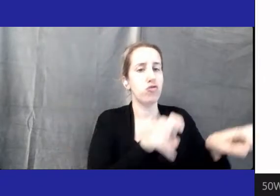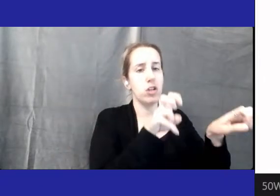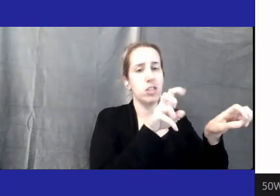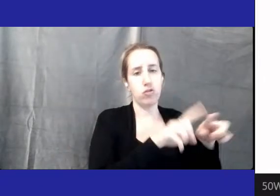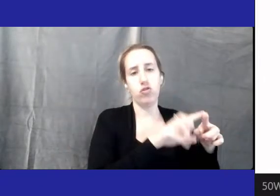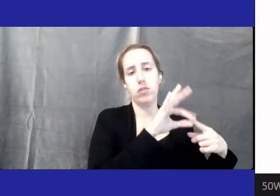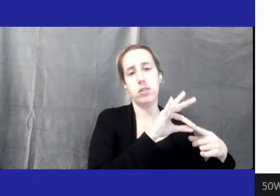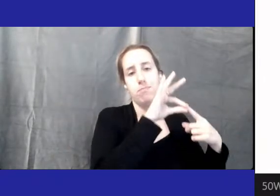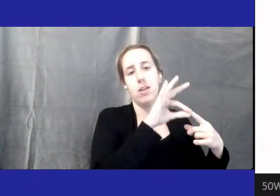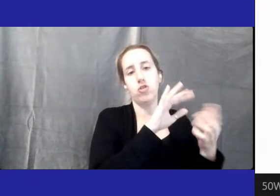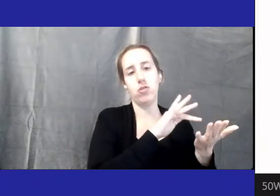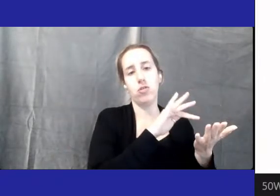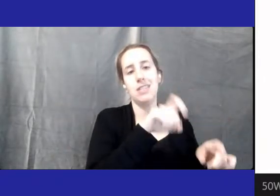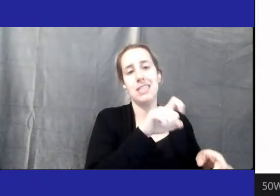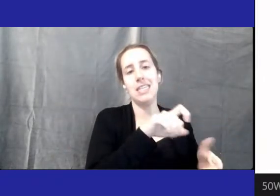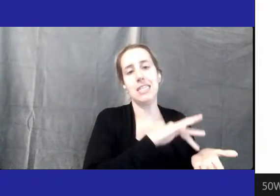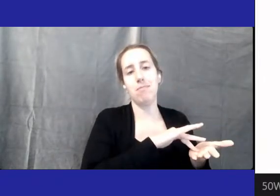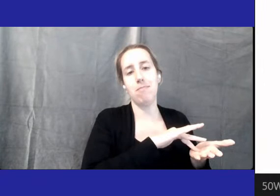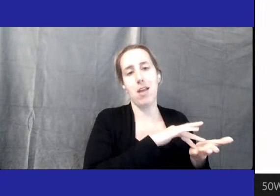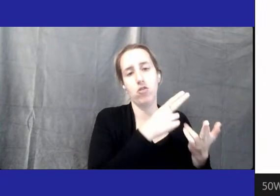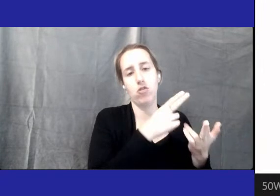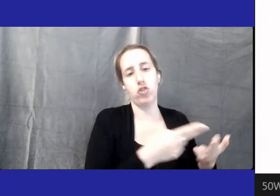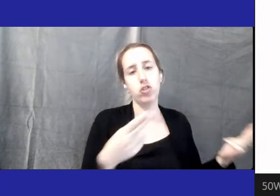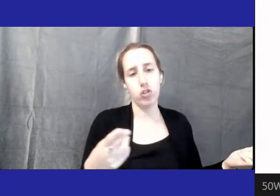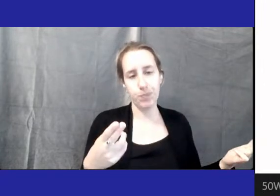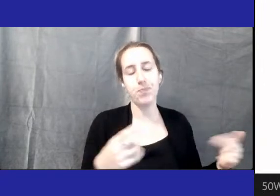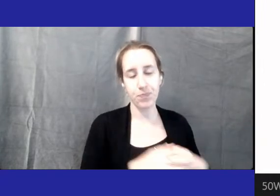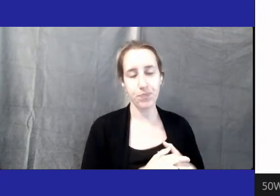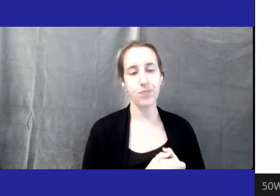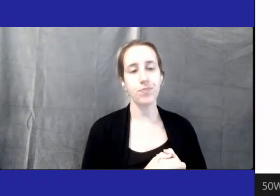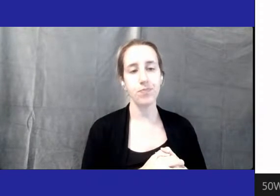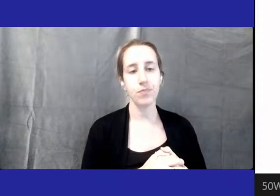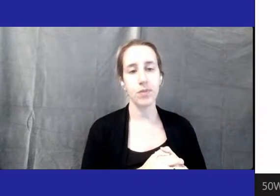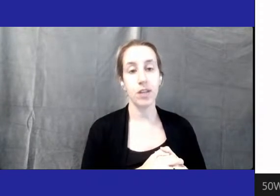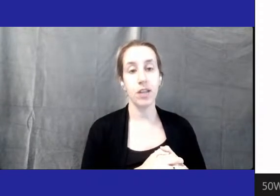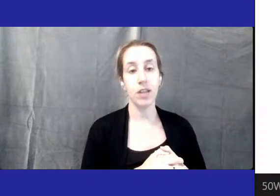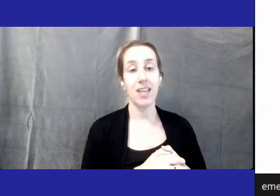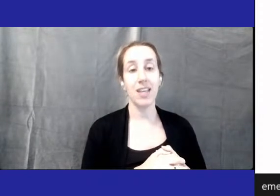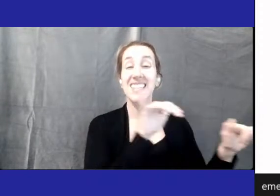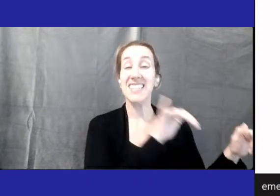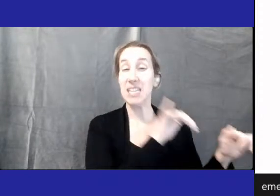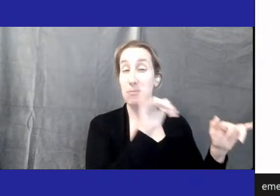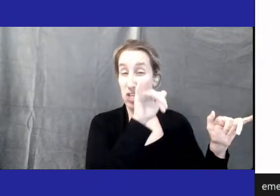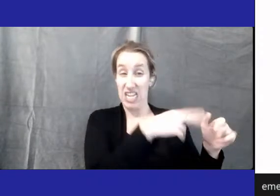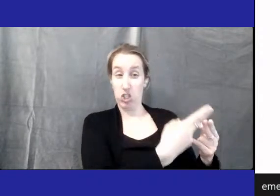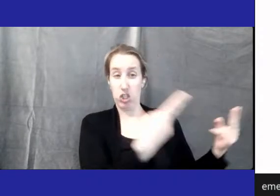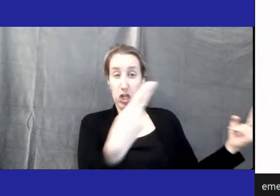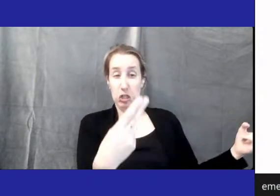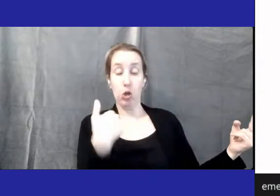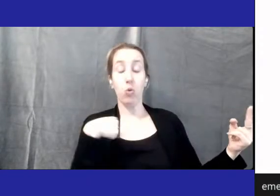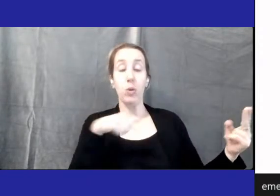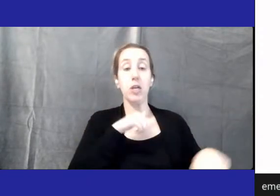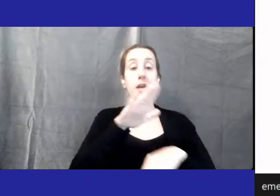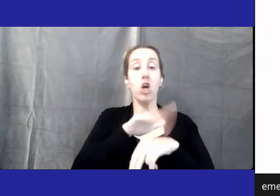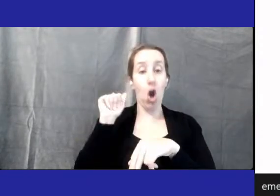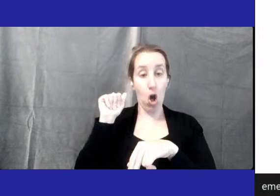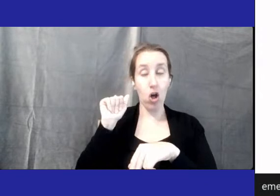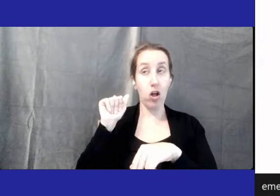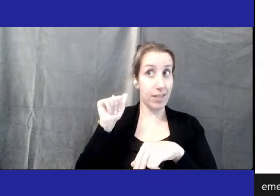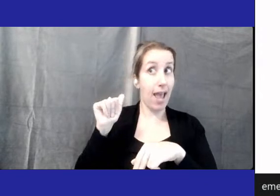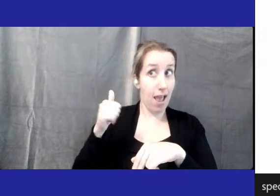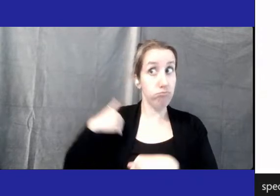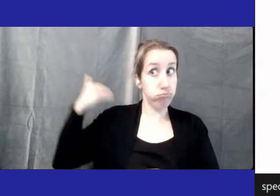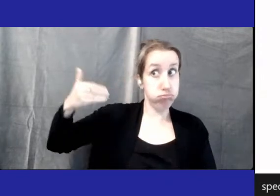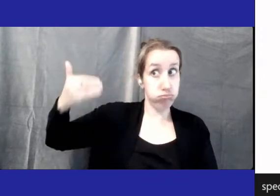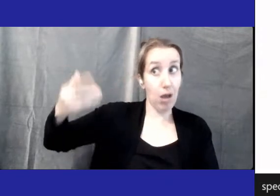City Emergency Management. Similar to special medical needs shelters, we could be called upon and historically have been to